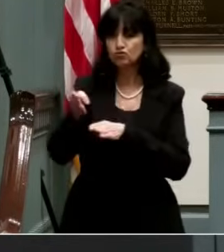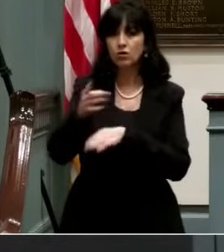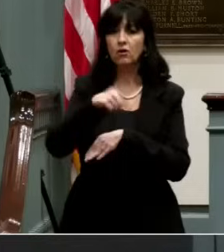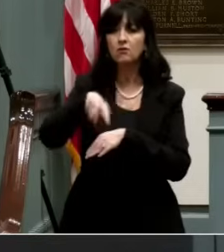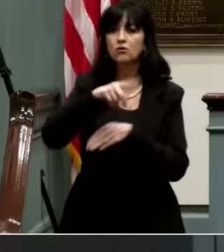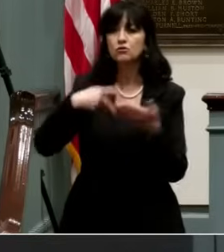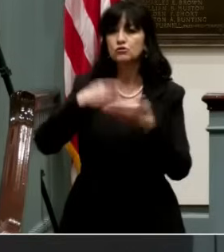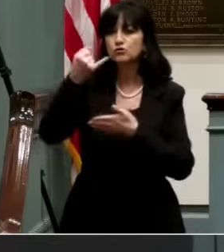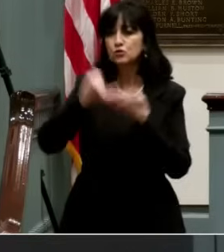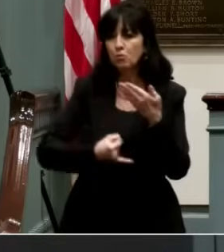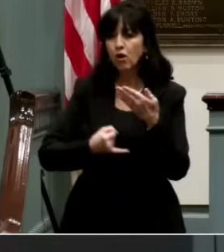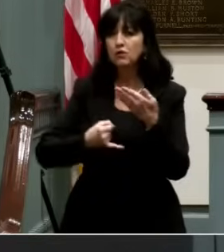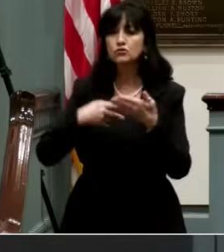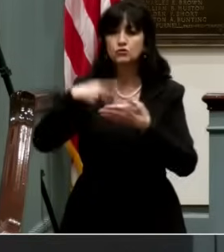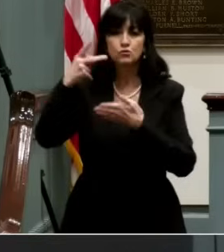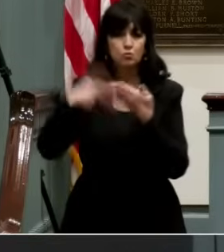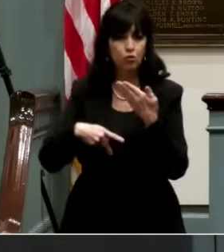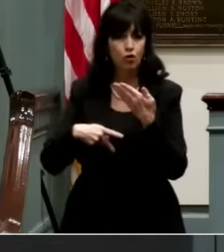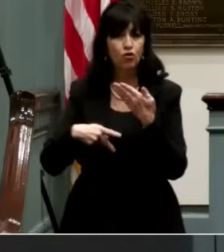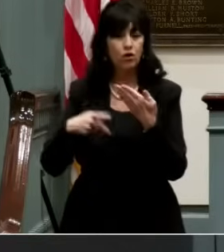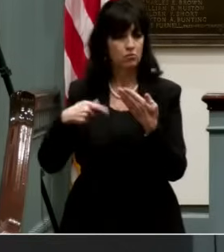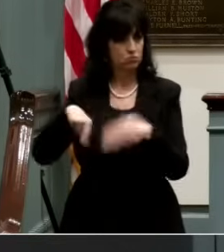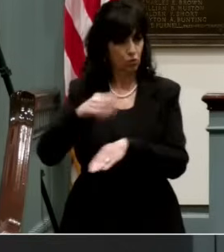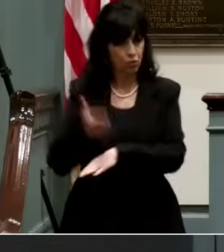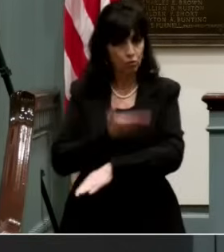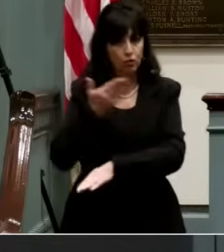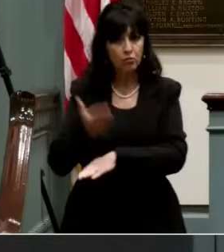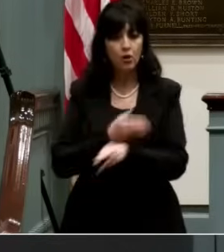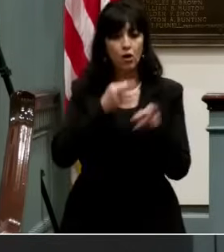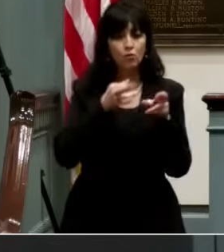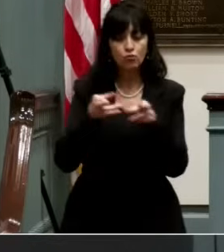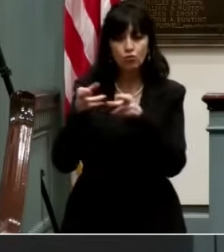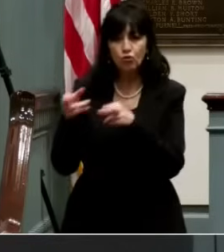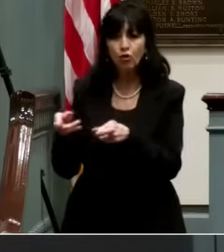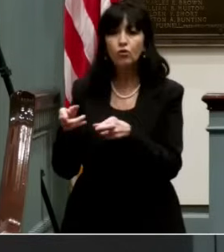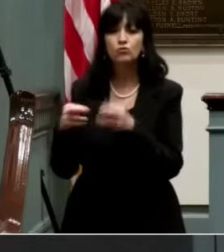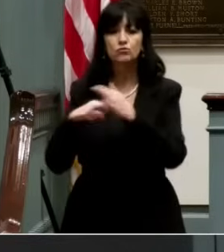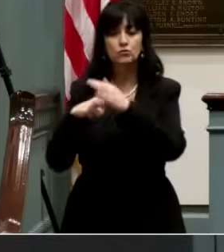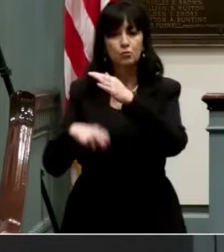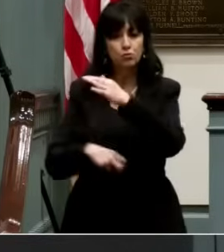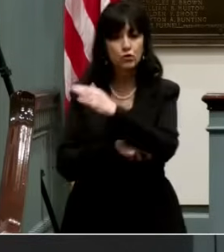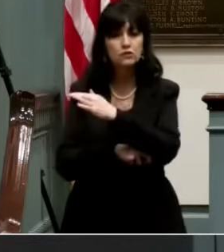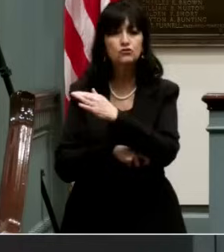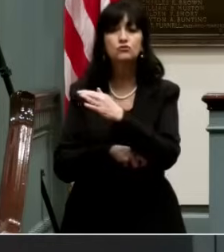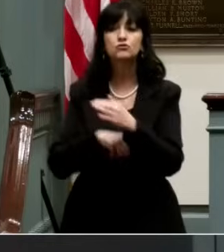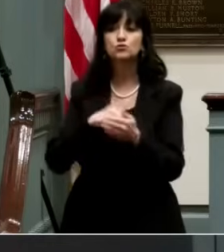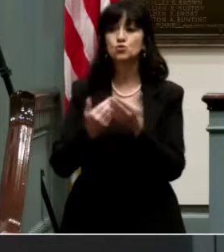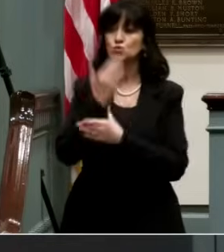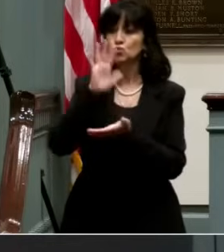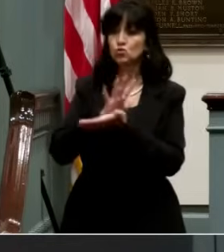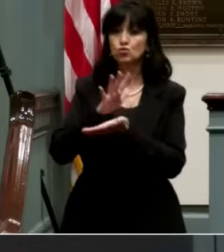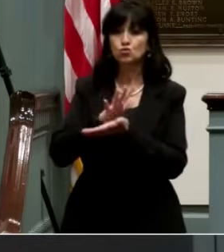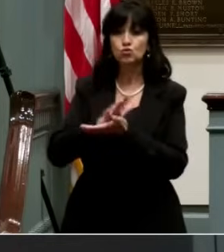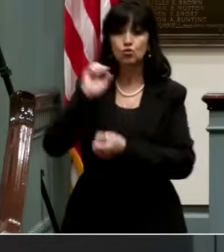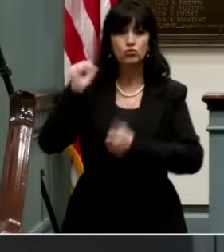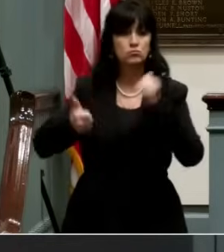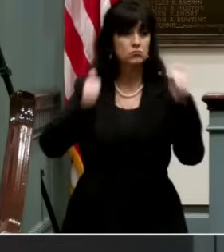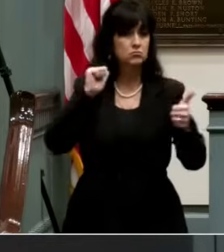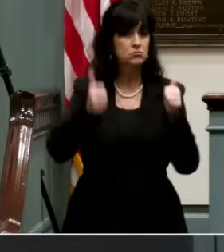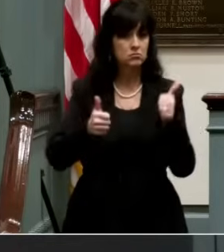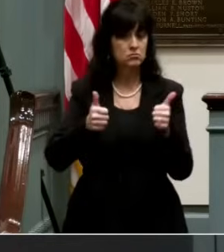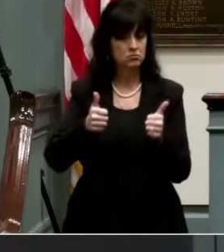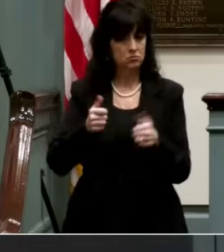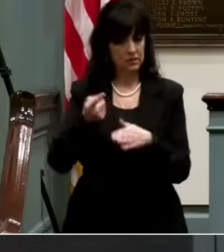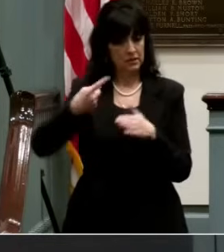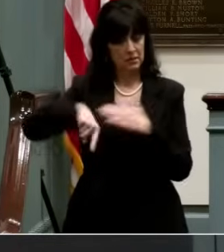row. We're repairing our roads and bridges and building new schools and communities across our state. And when we present our